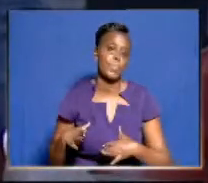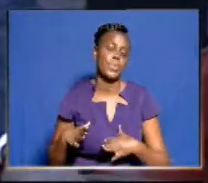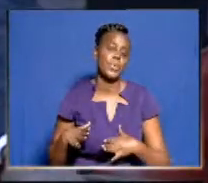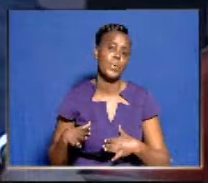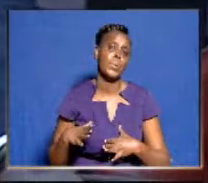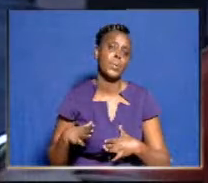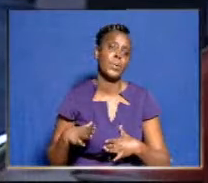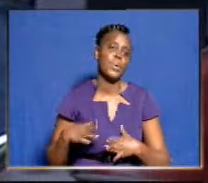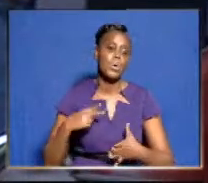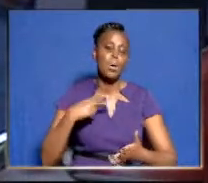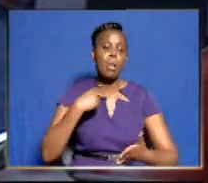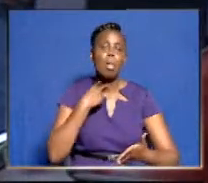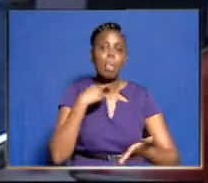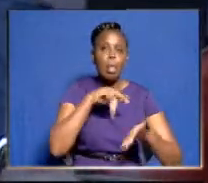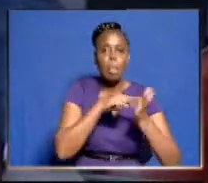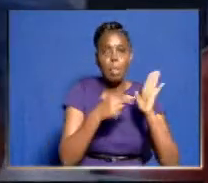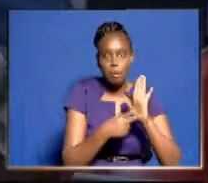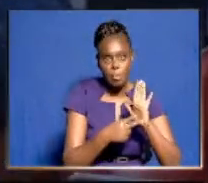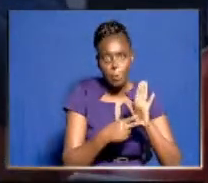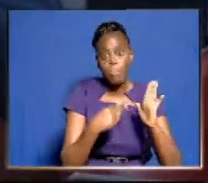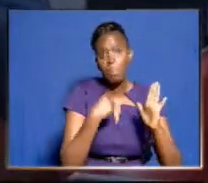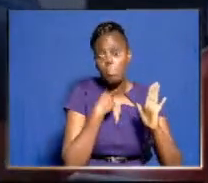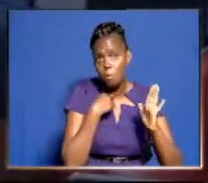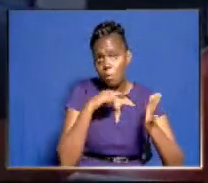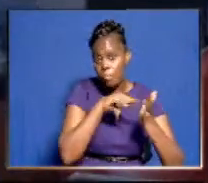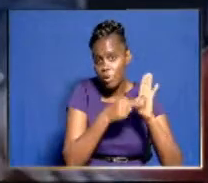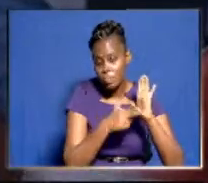Stored projects, Honorable Speaker.